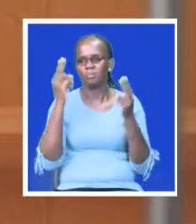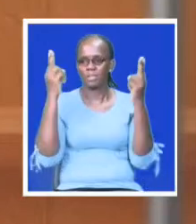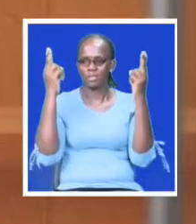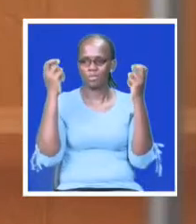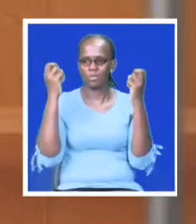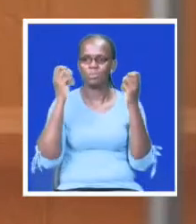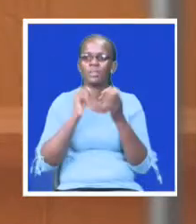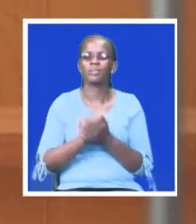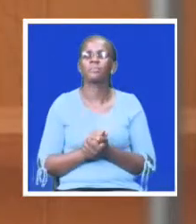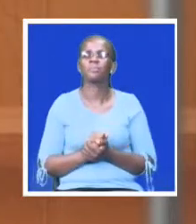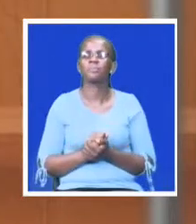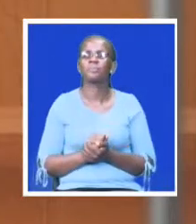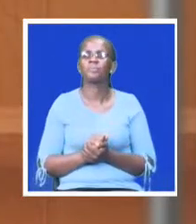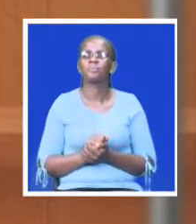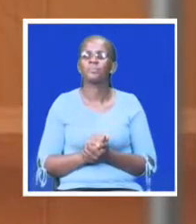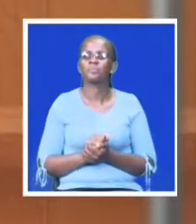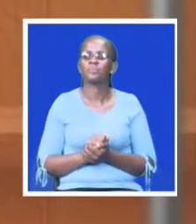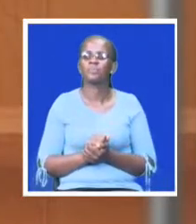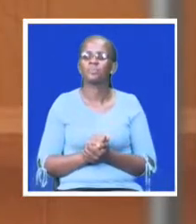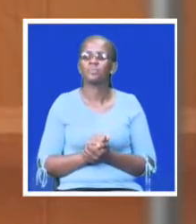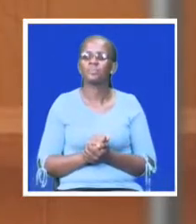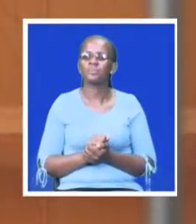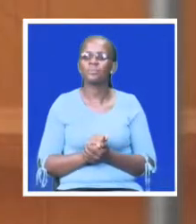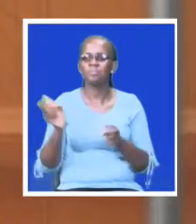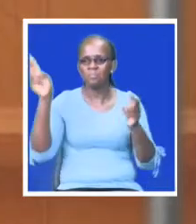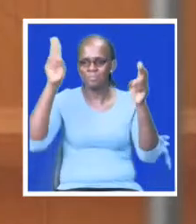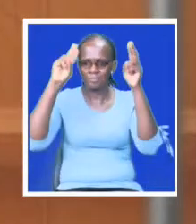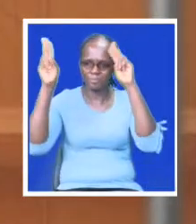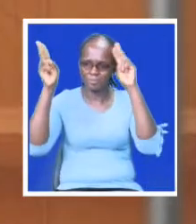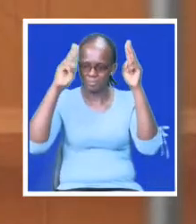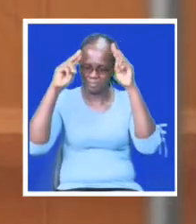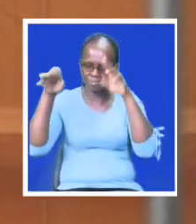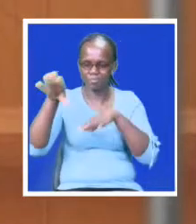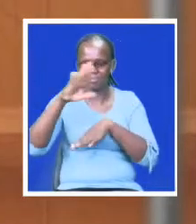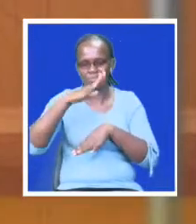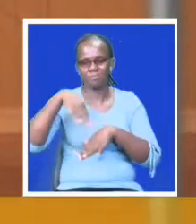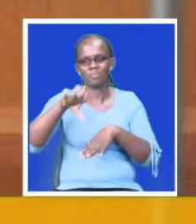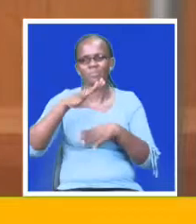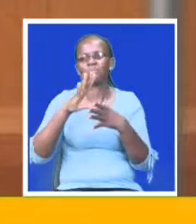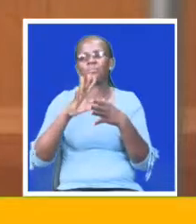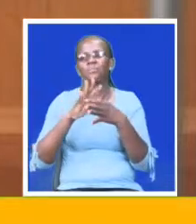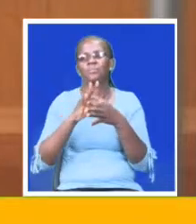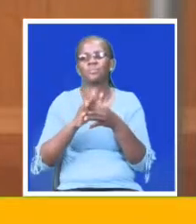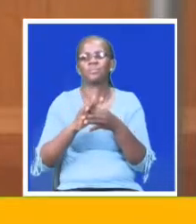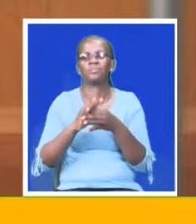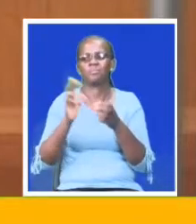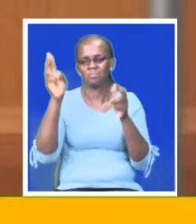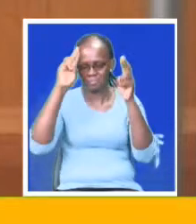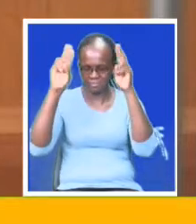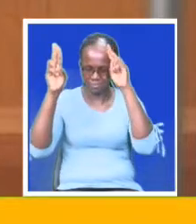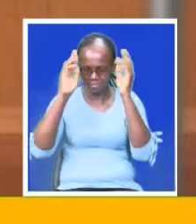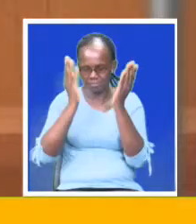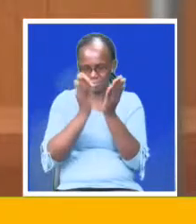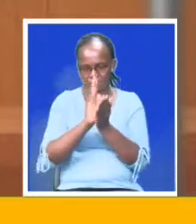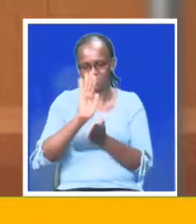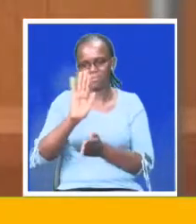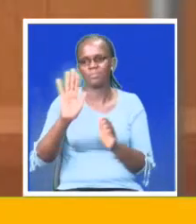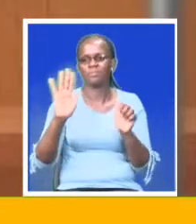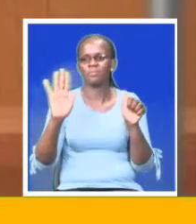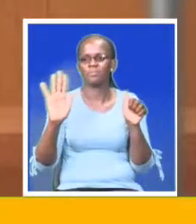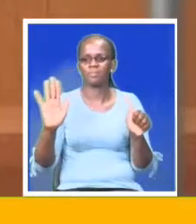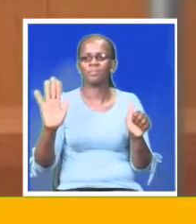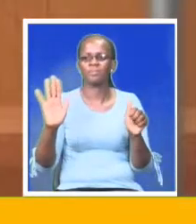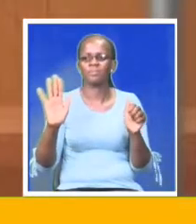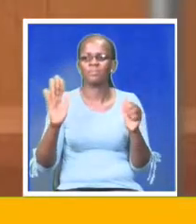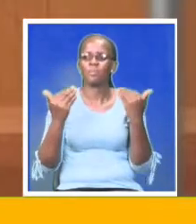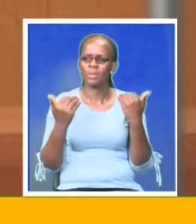on, Nogwazi, let me greet my learners at home. Good afternoon, grade 5 and 6. Today